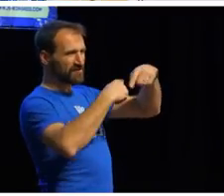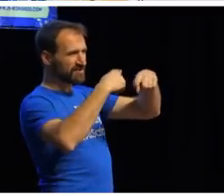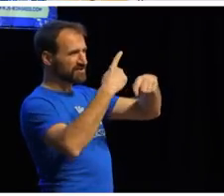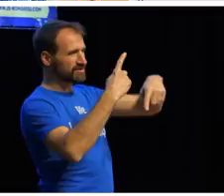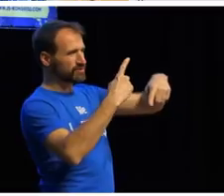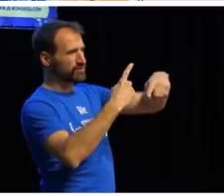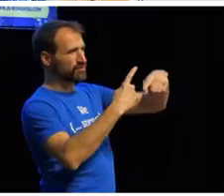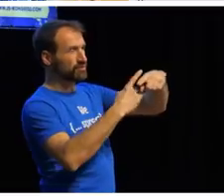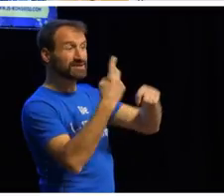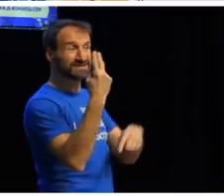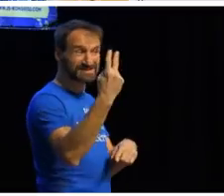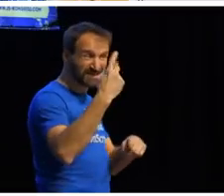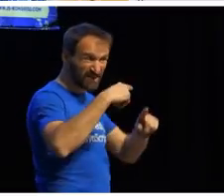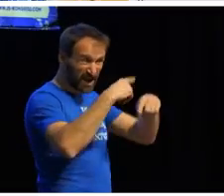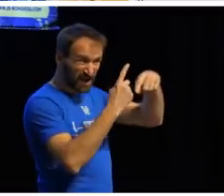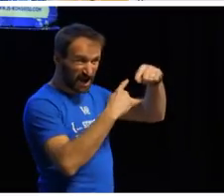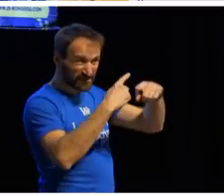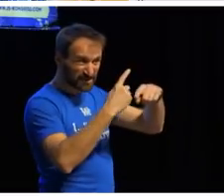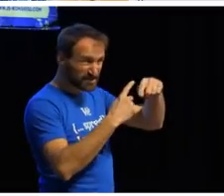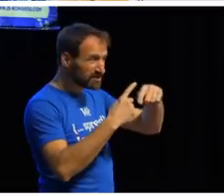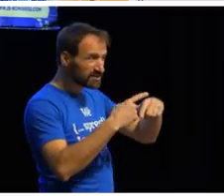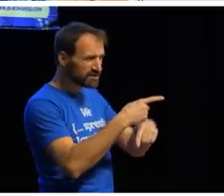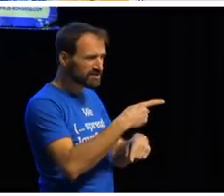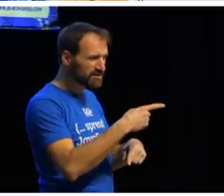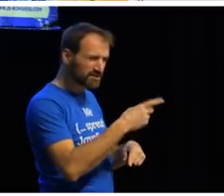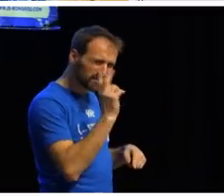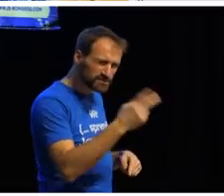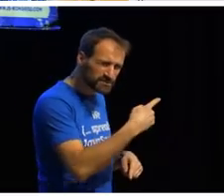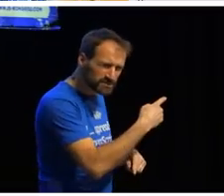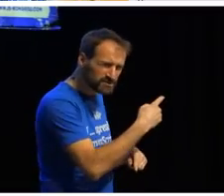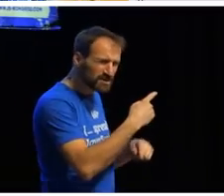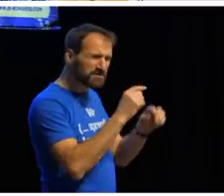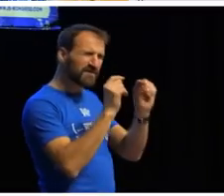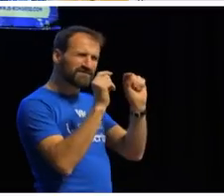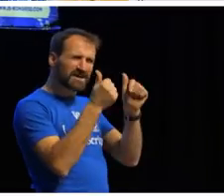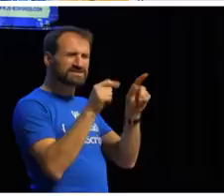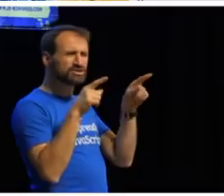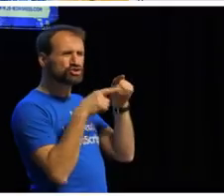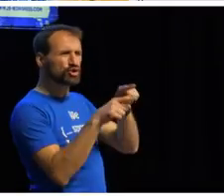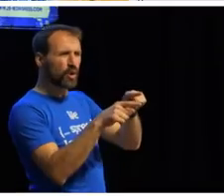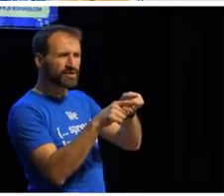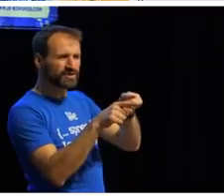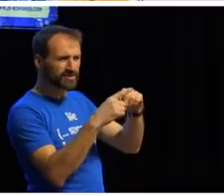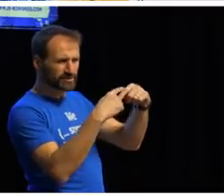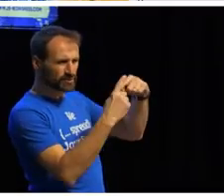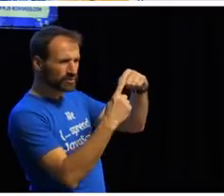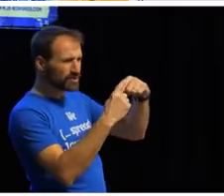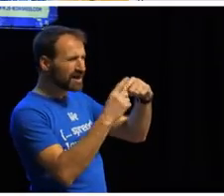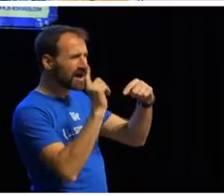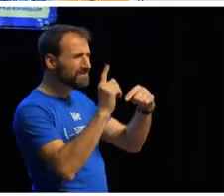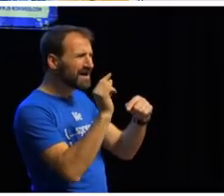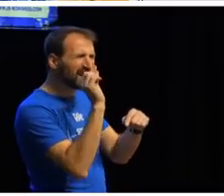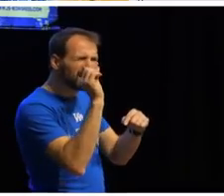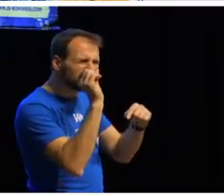said, there are two graphs, and they're not quite in sync, right? You see that? Well, that's quite normal, but at the end, they're quite in